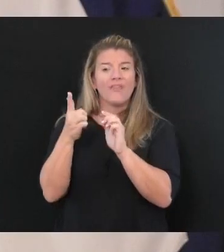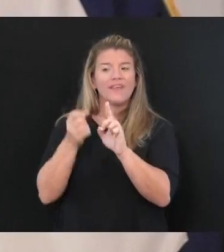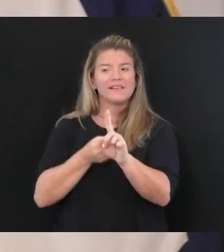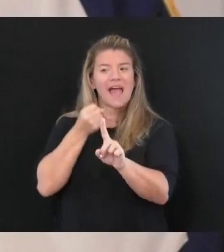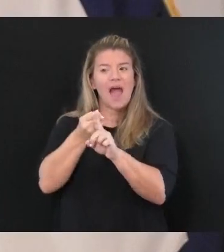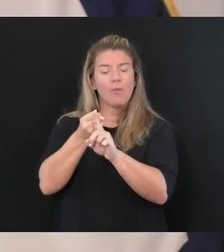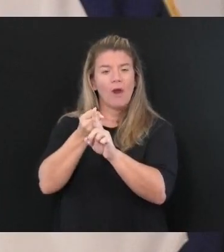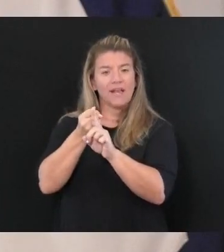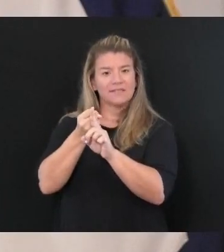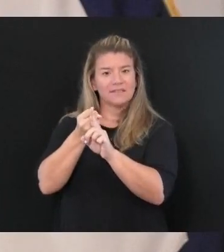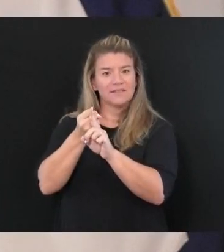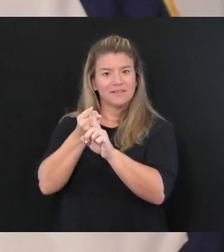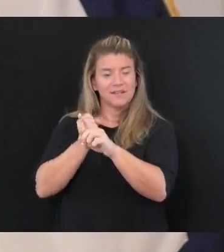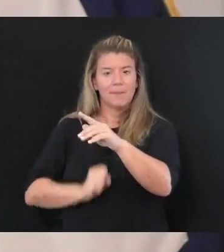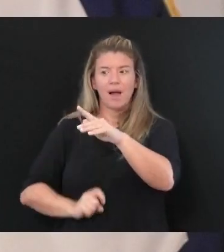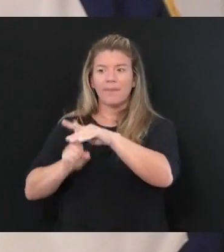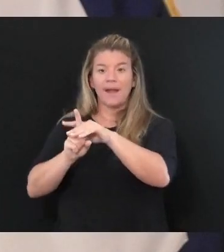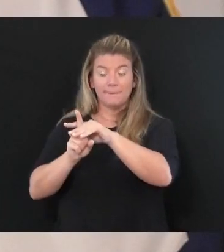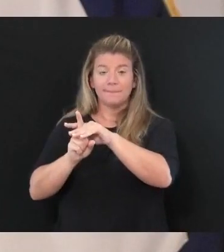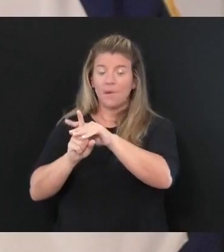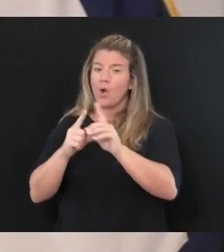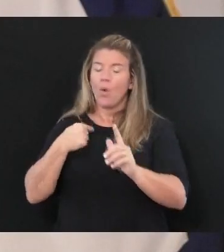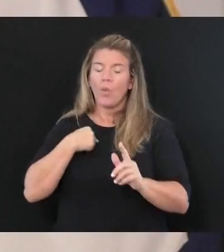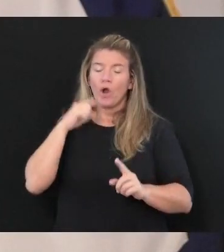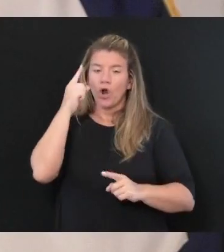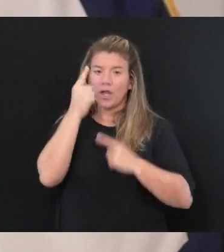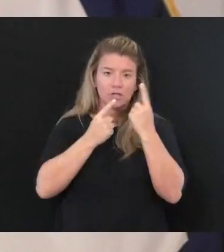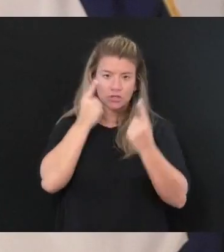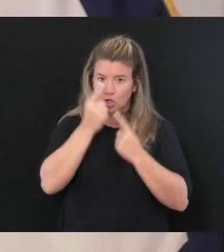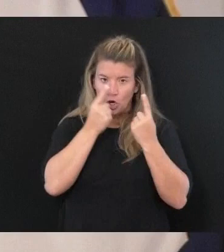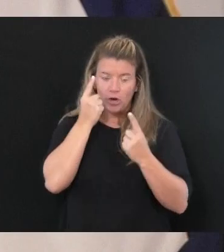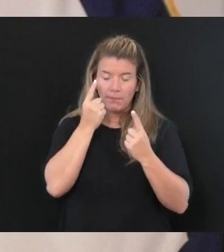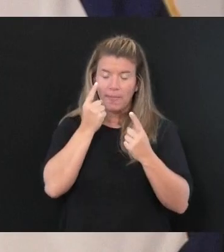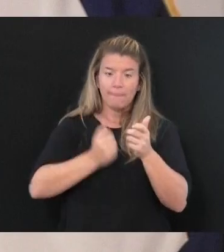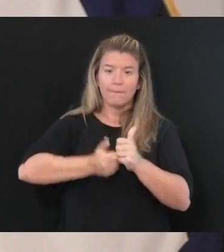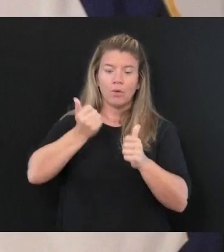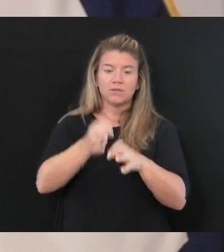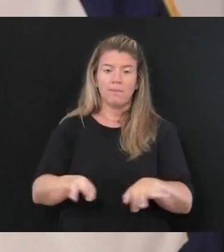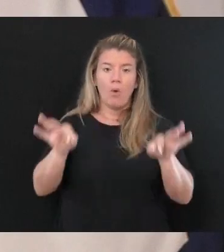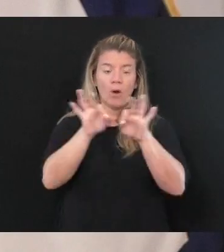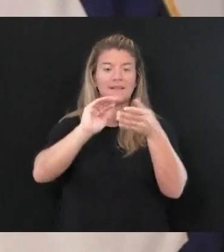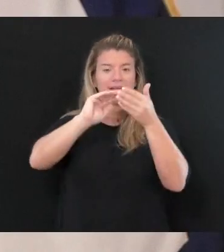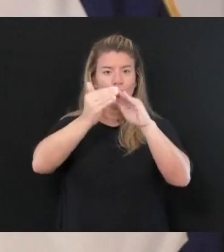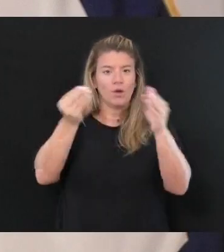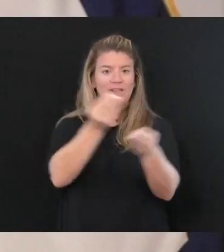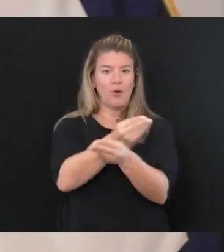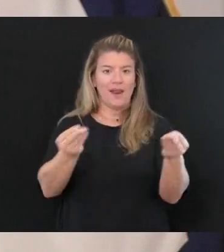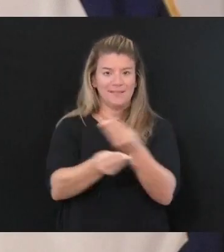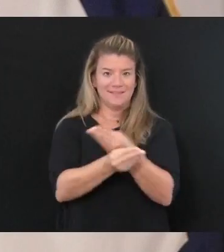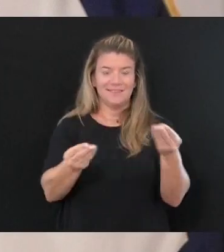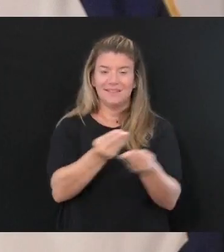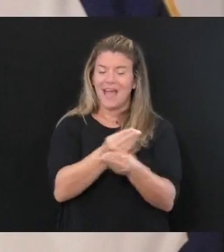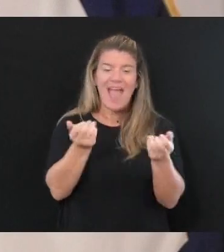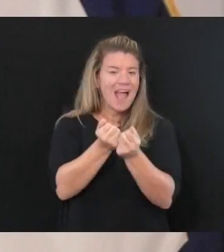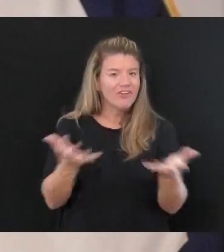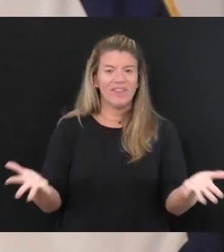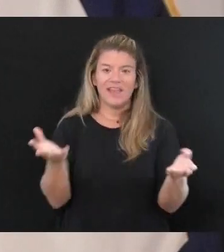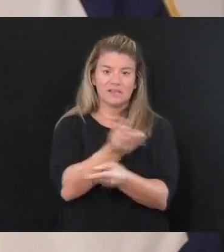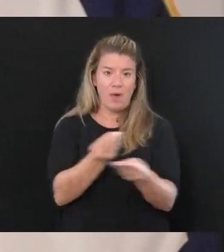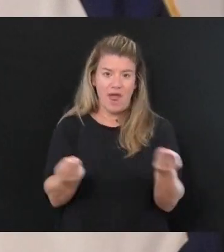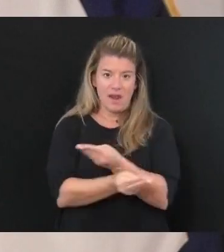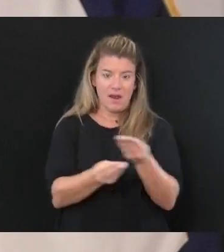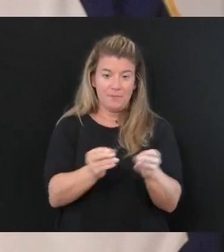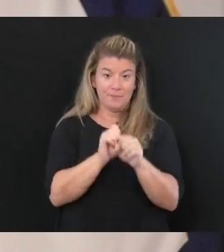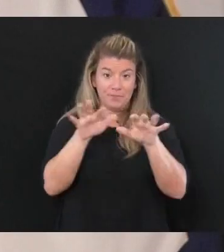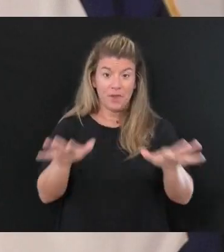outbreaks are done. We're all concerned about one thing, and that's community spread. Everything is community spread. When we